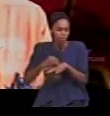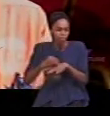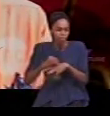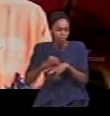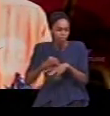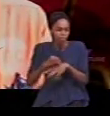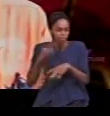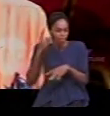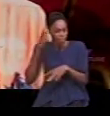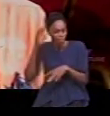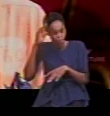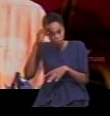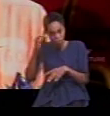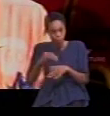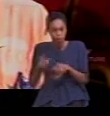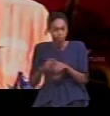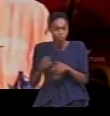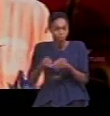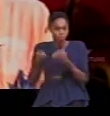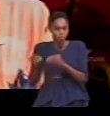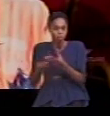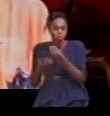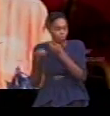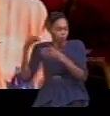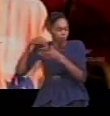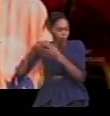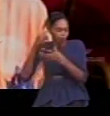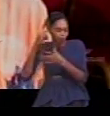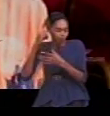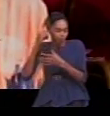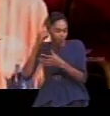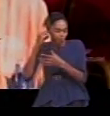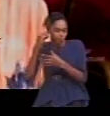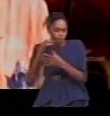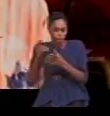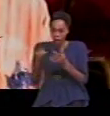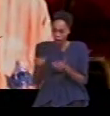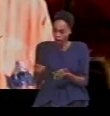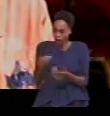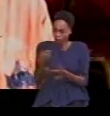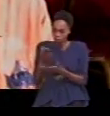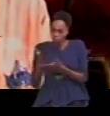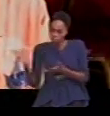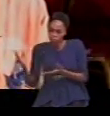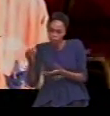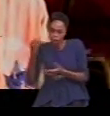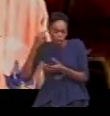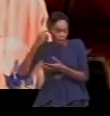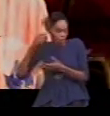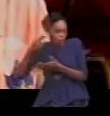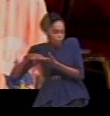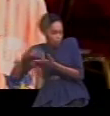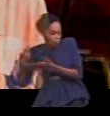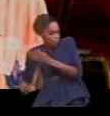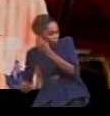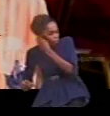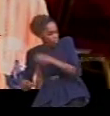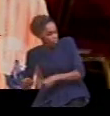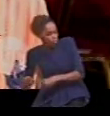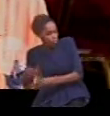that ear to scratch it, lo and behold, a very big object fell out of his